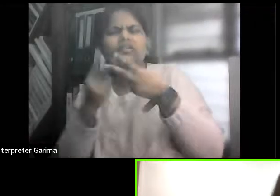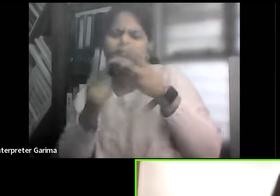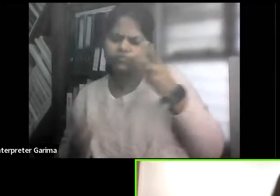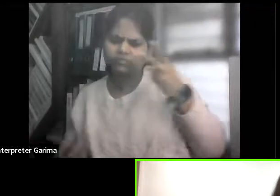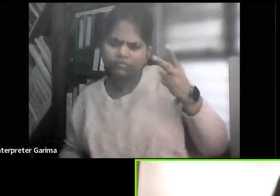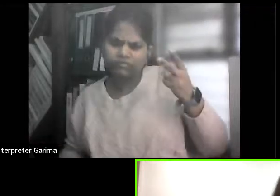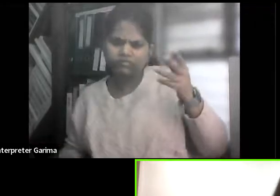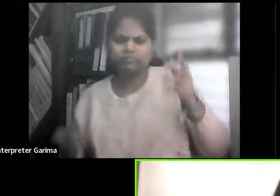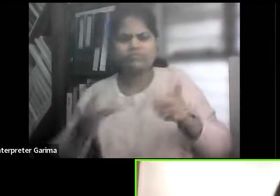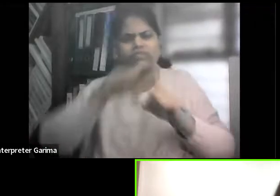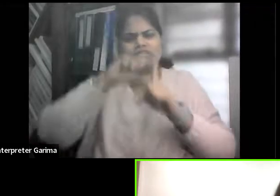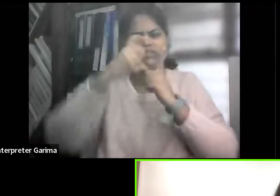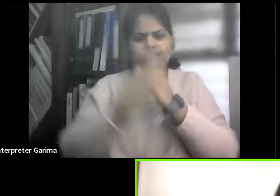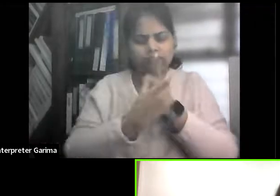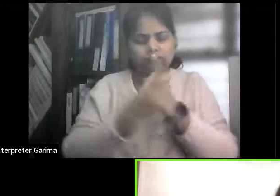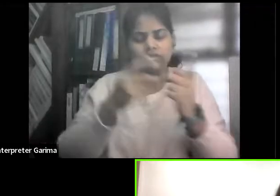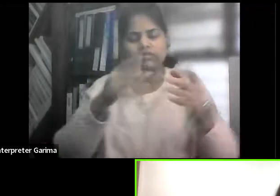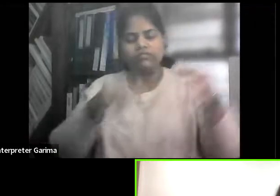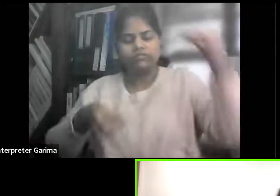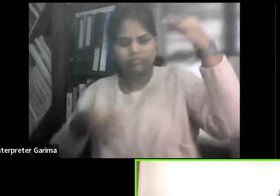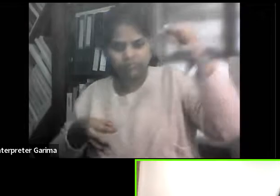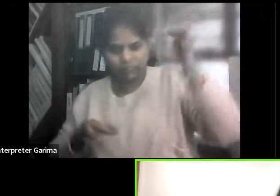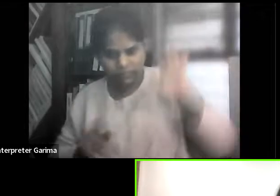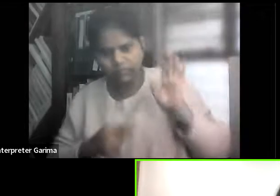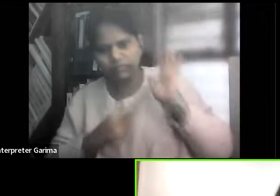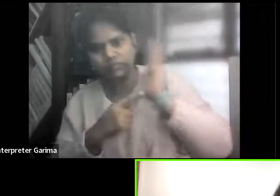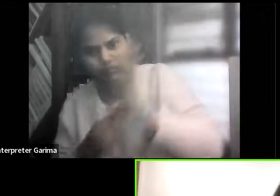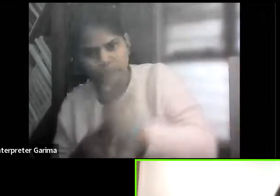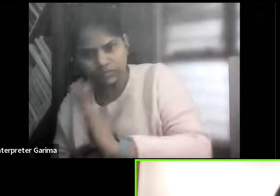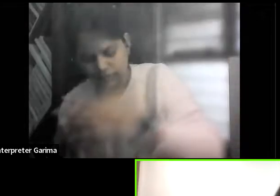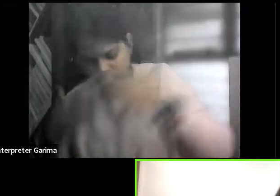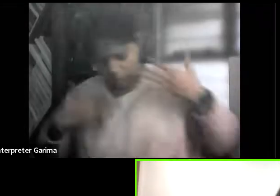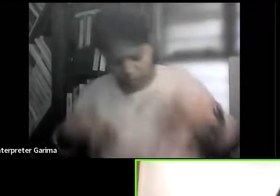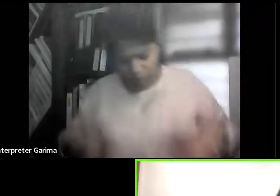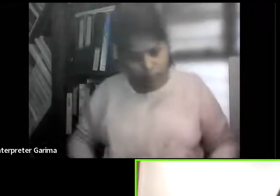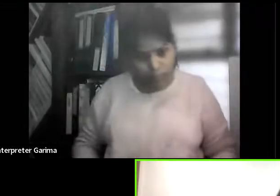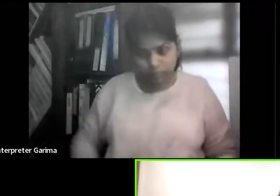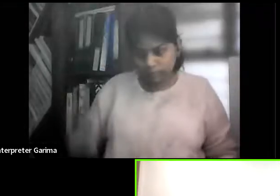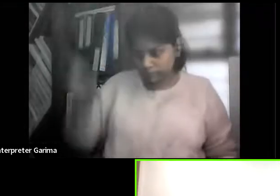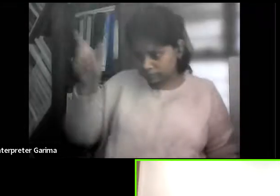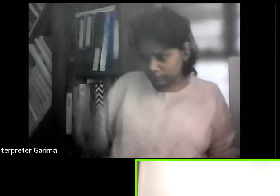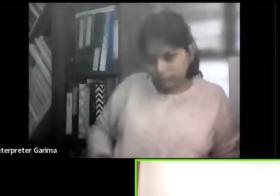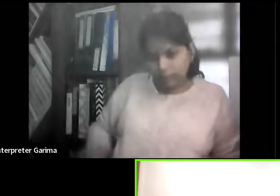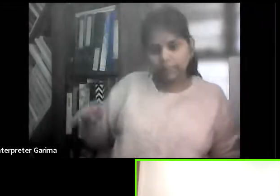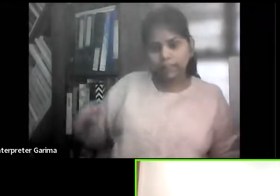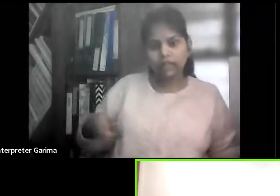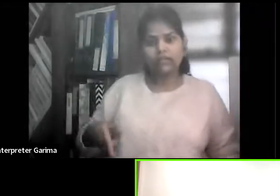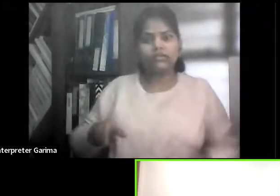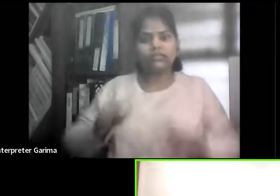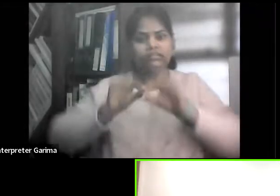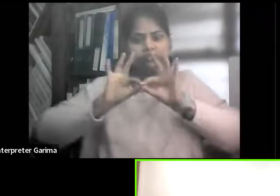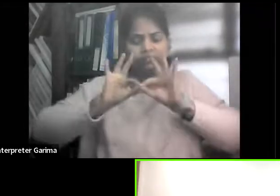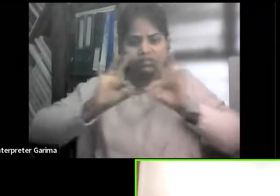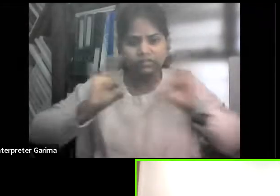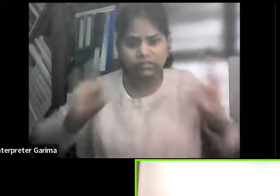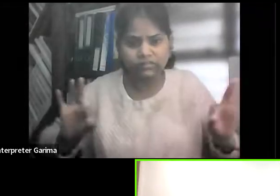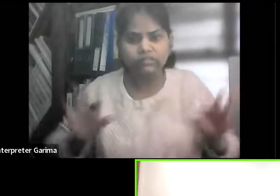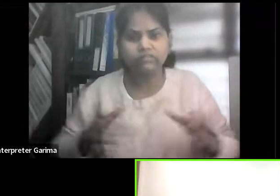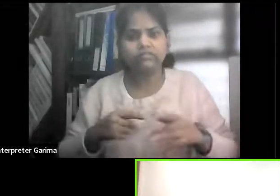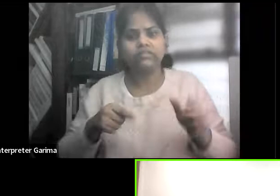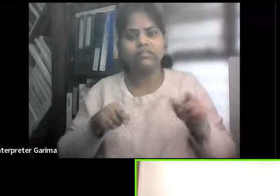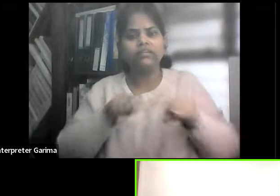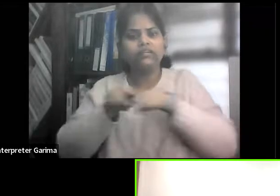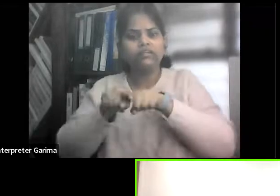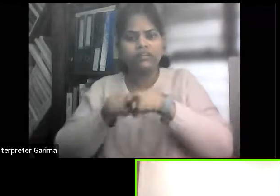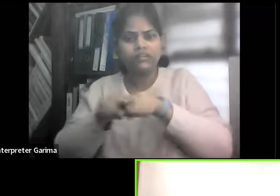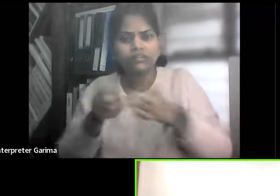of formalization, the body of the performer also increasingly became inscribed with codified meanings. Chakravarti